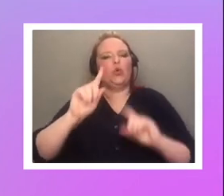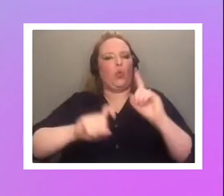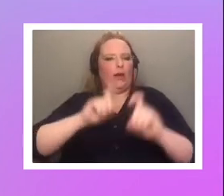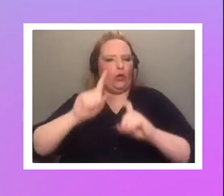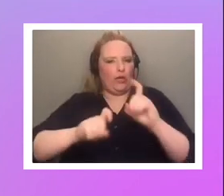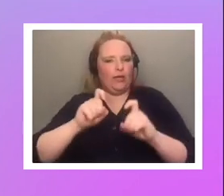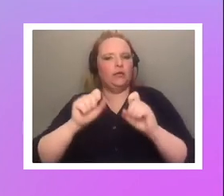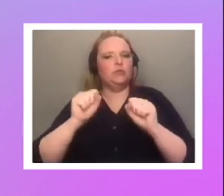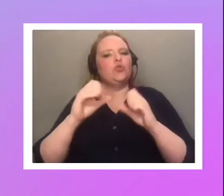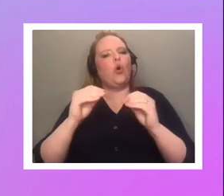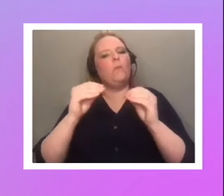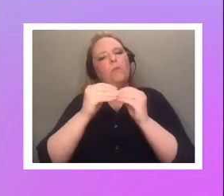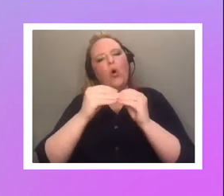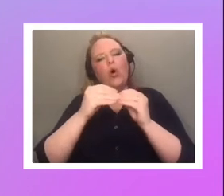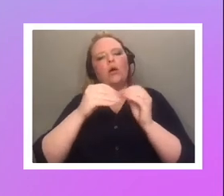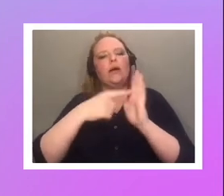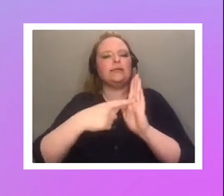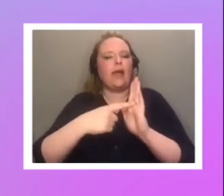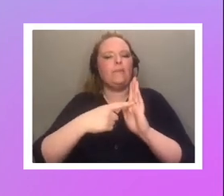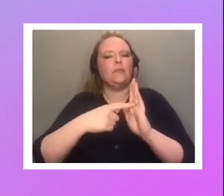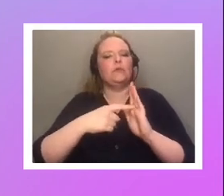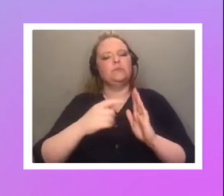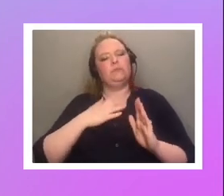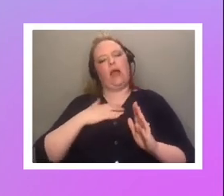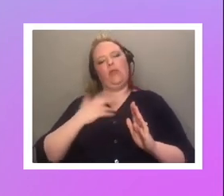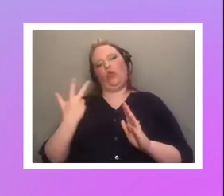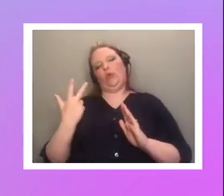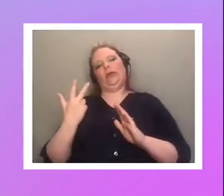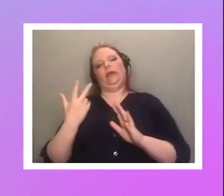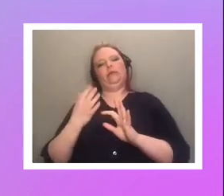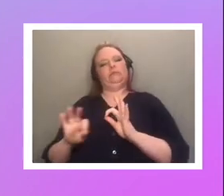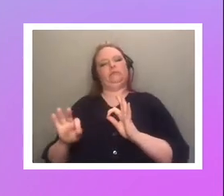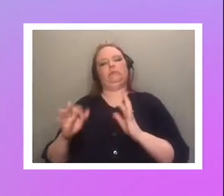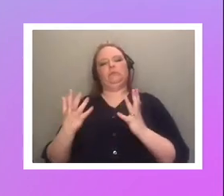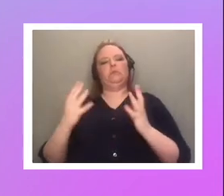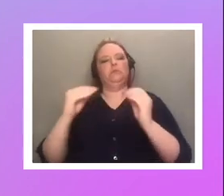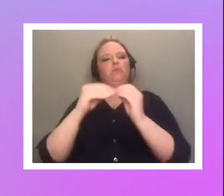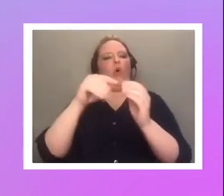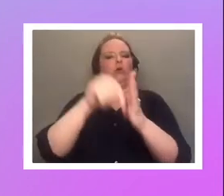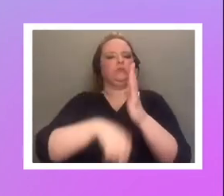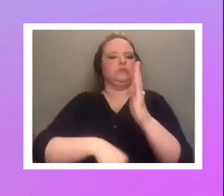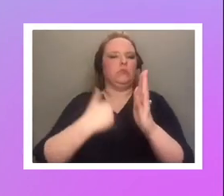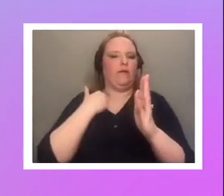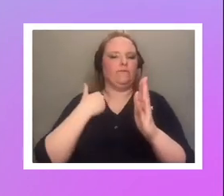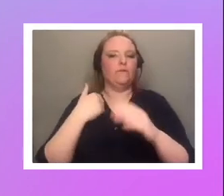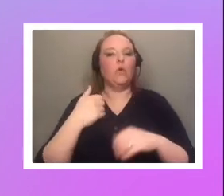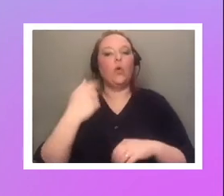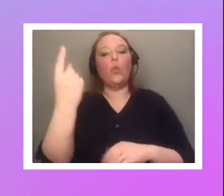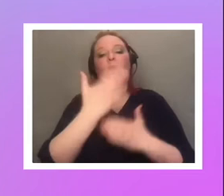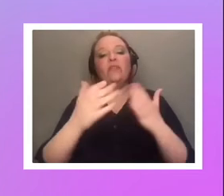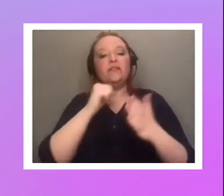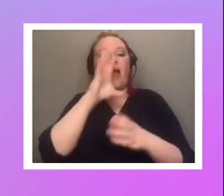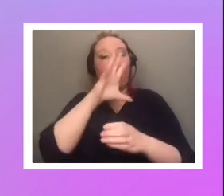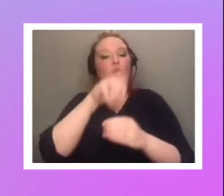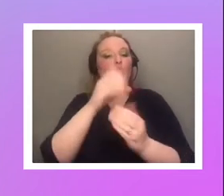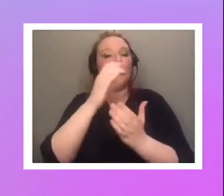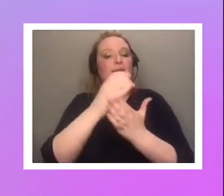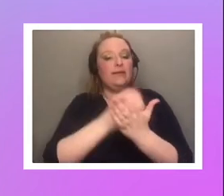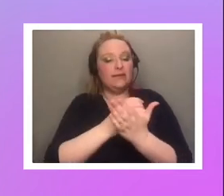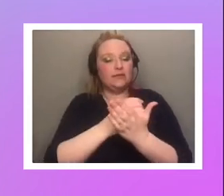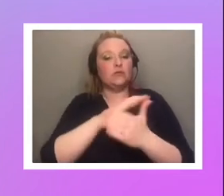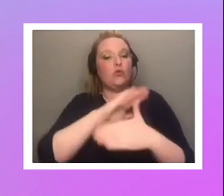dig into besides just those three categories. One thing that's not on the list in either of those articles